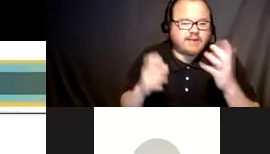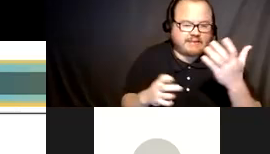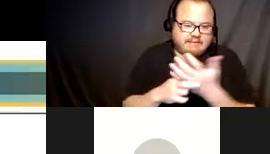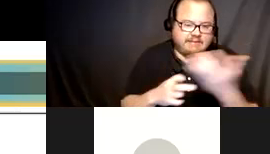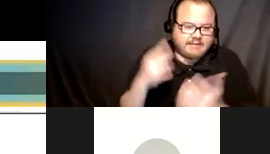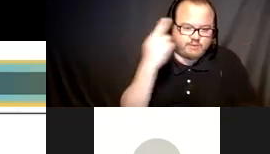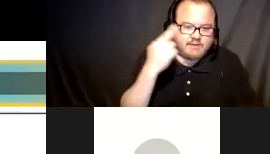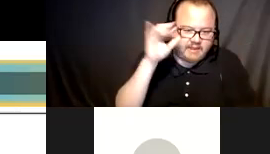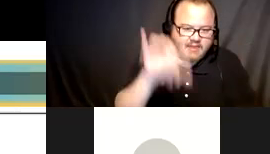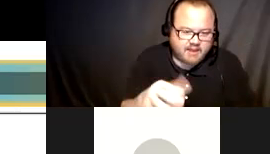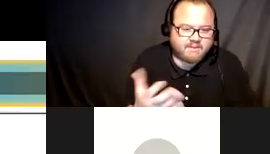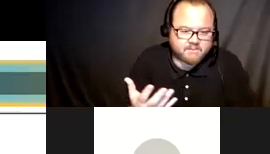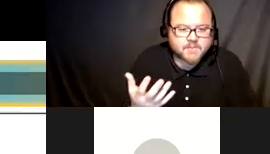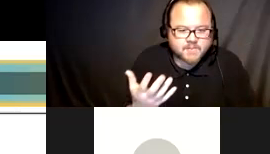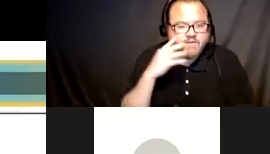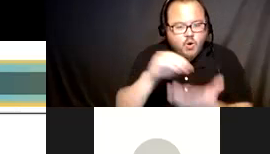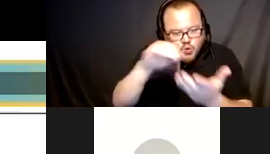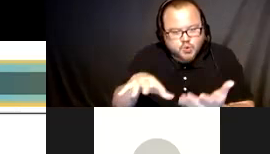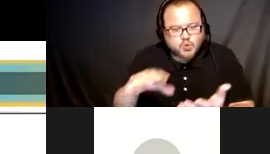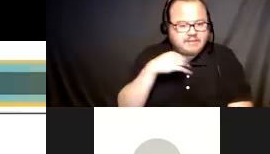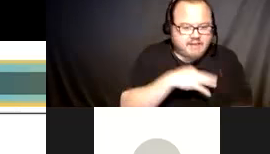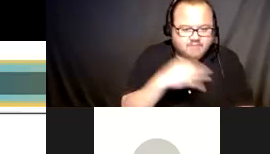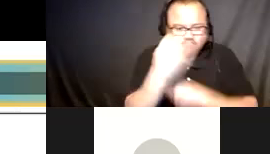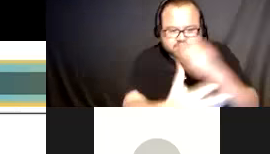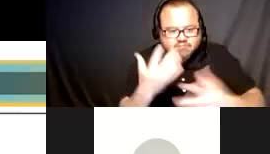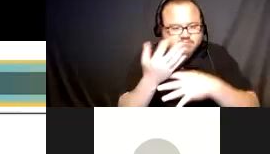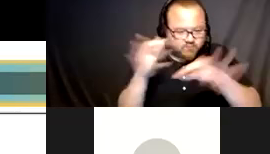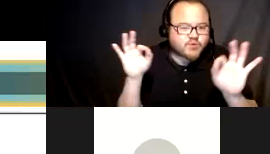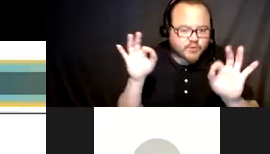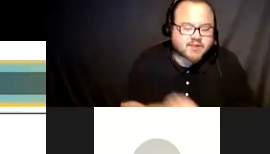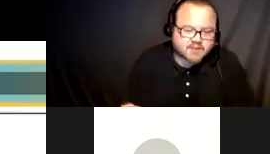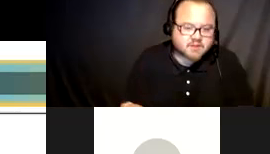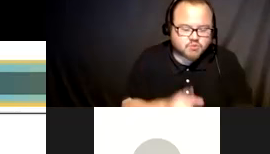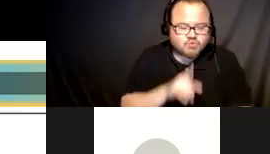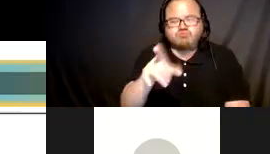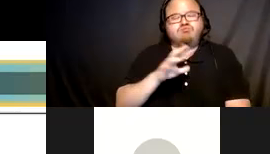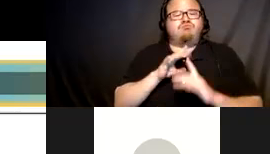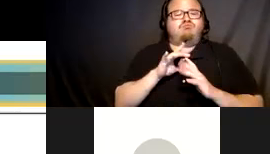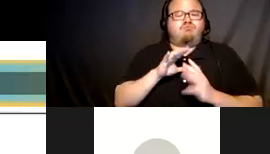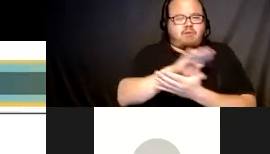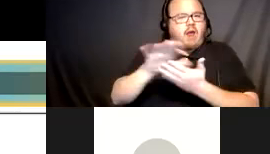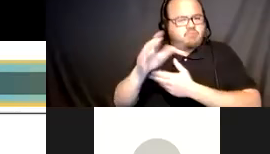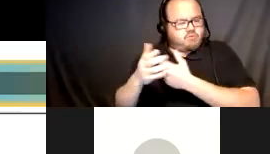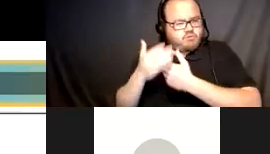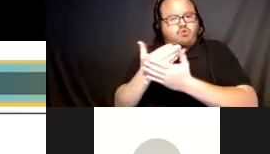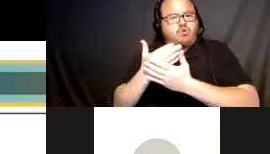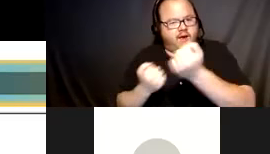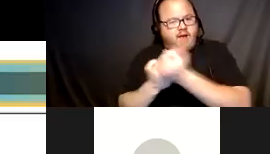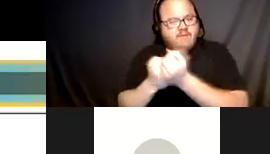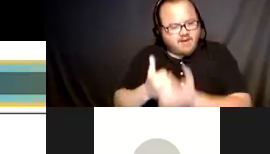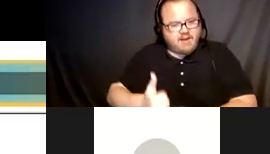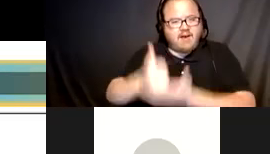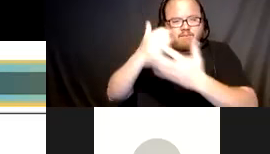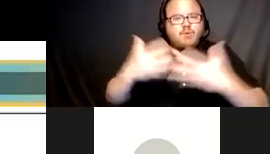to the conference for students as well as staff. And so they were a really good advocate and helped a lot and did a lot